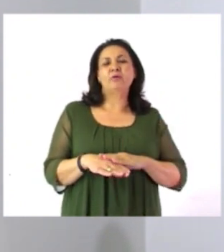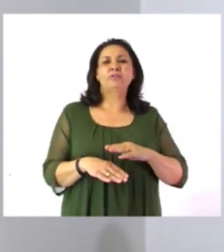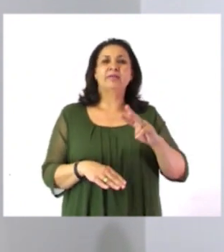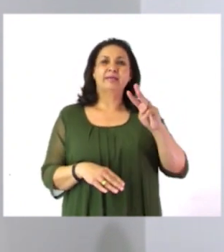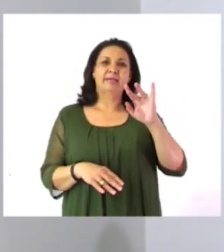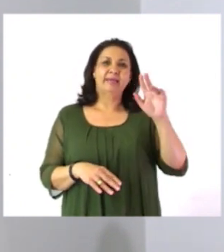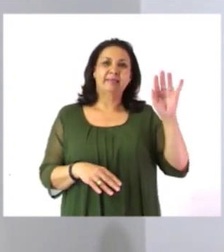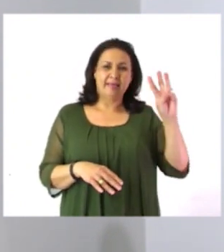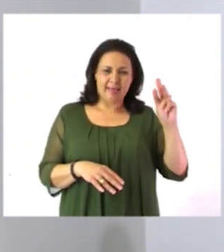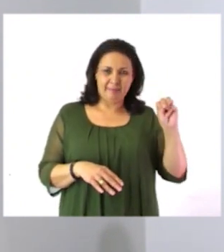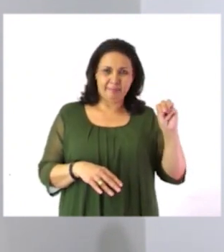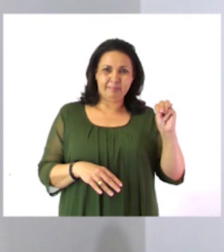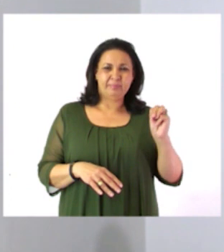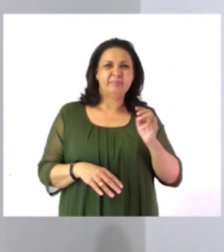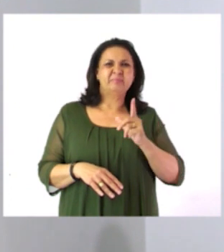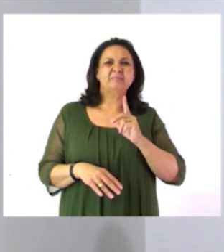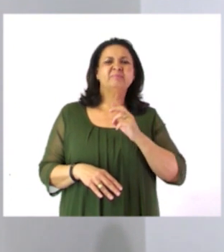we sound it like this.